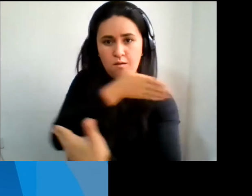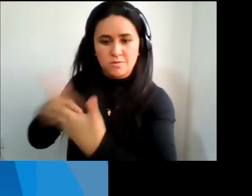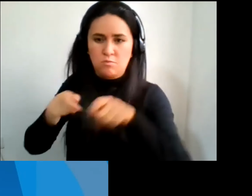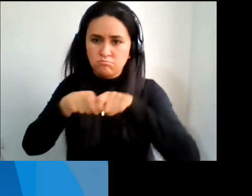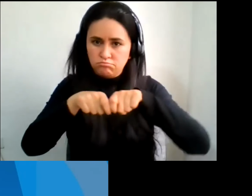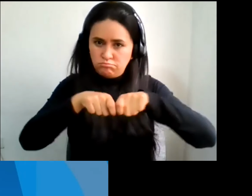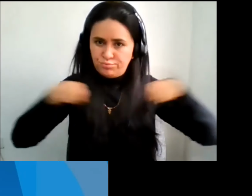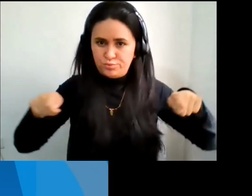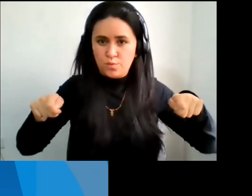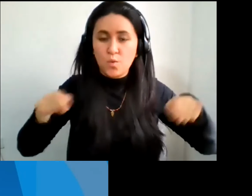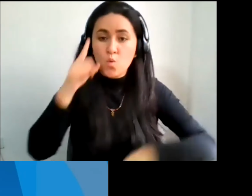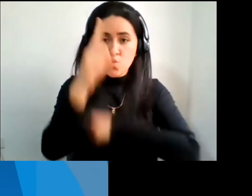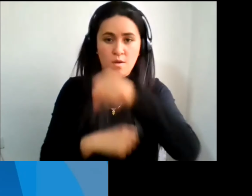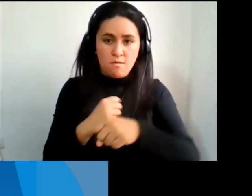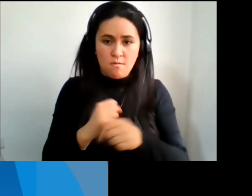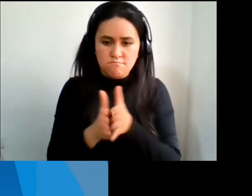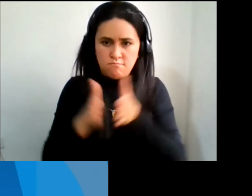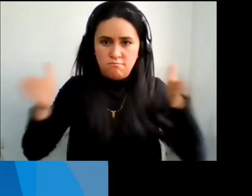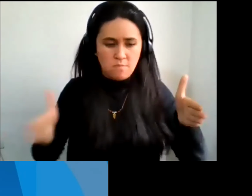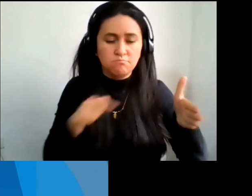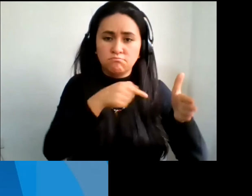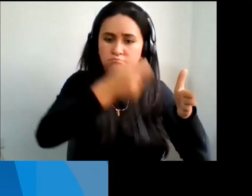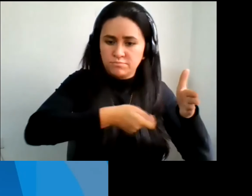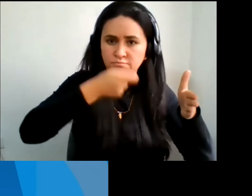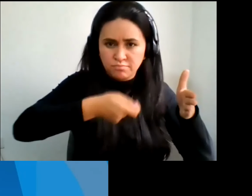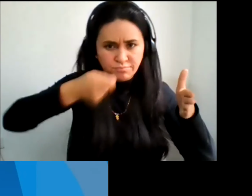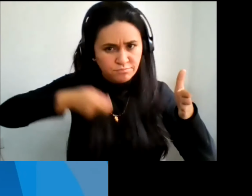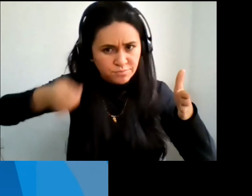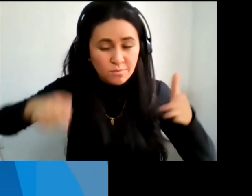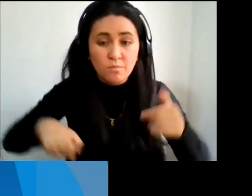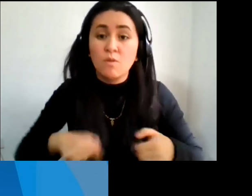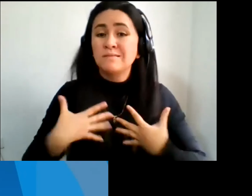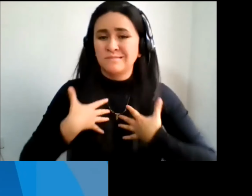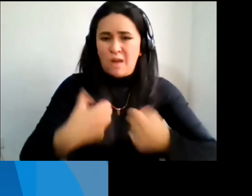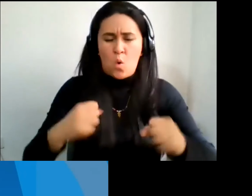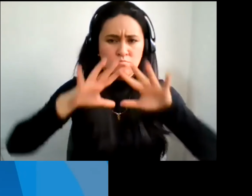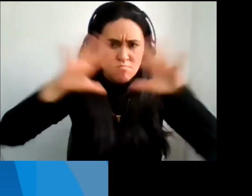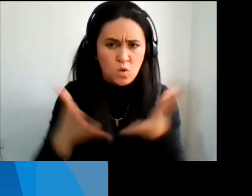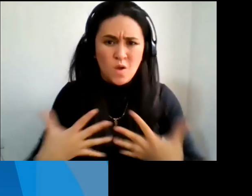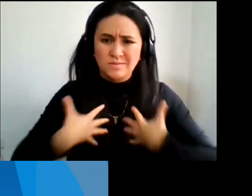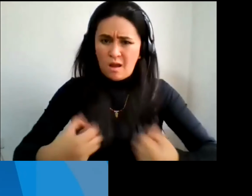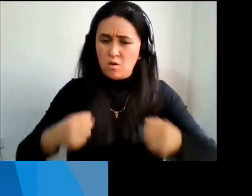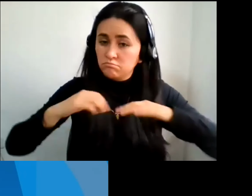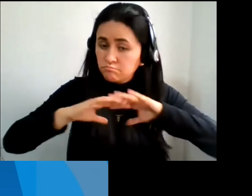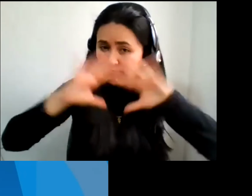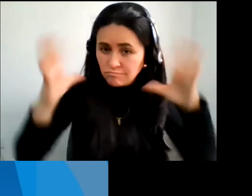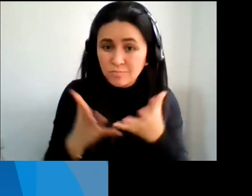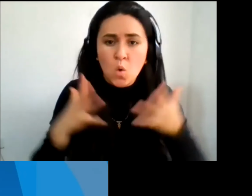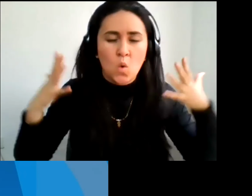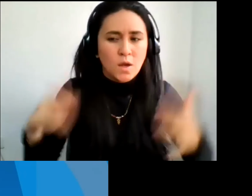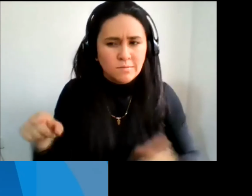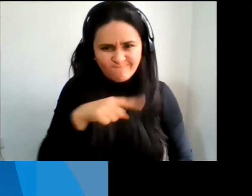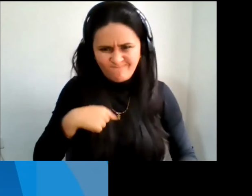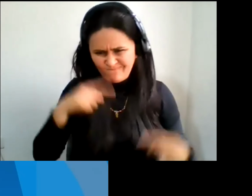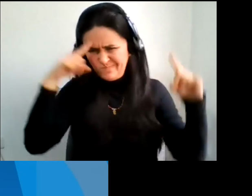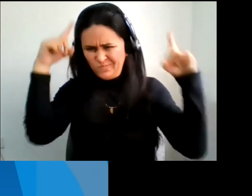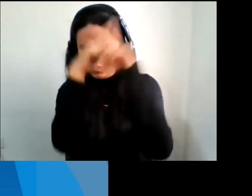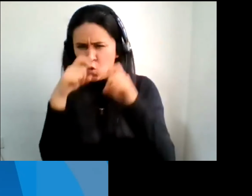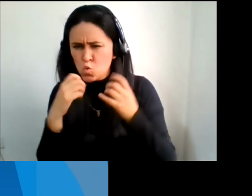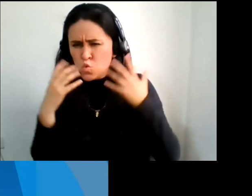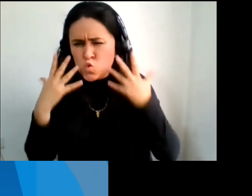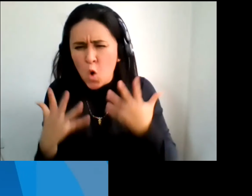year. May 17th, we'll have the monitoring framework for universal health and the challenges and experiences